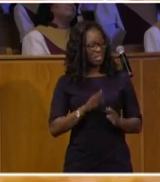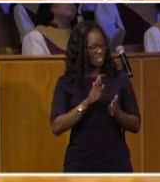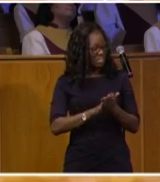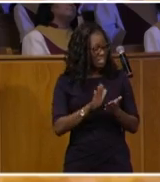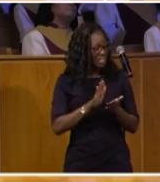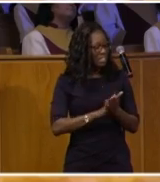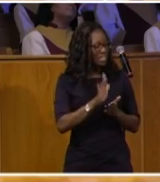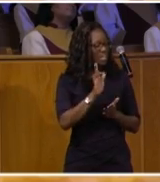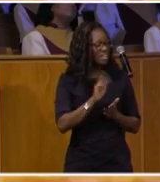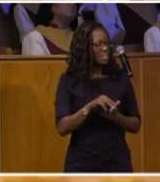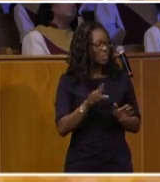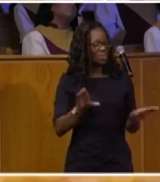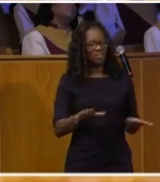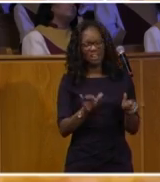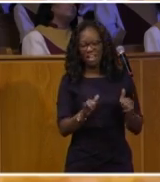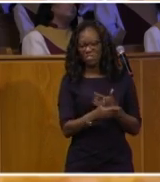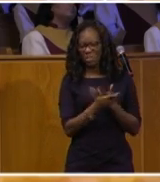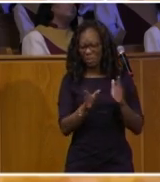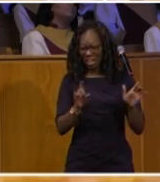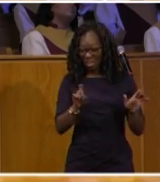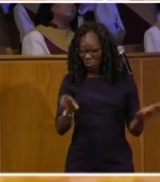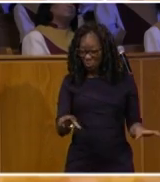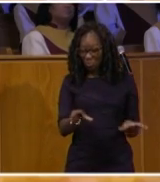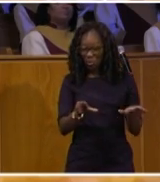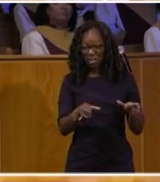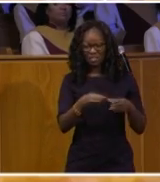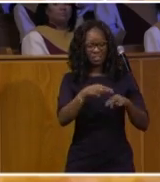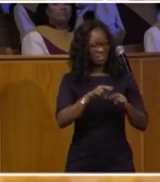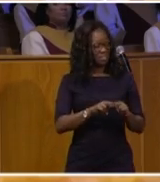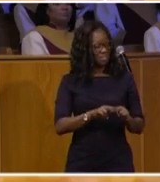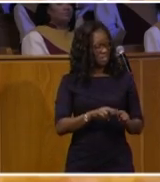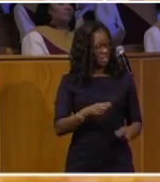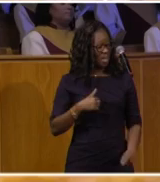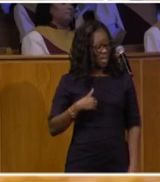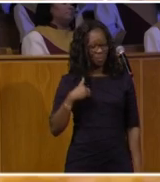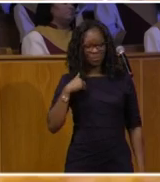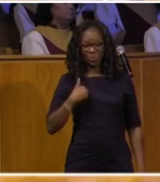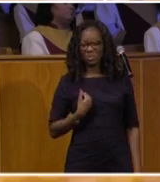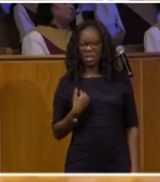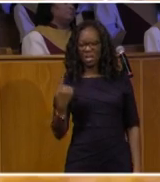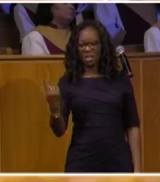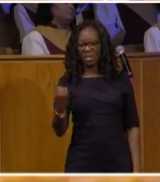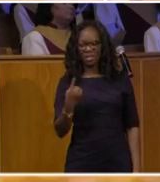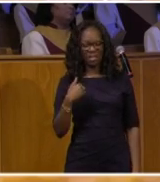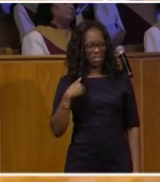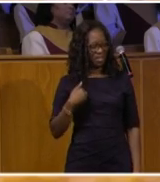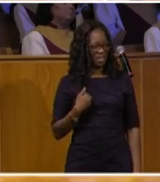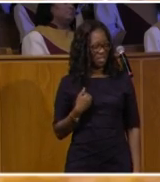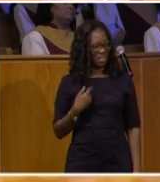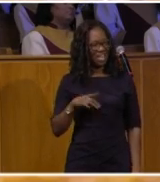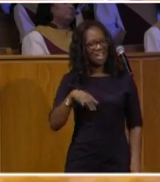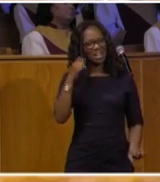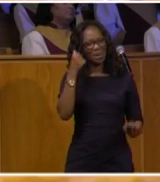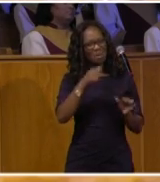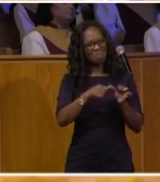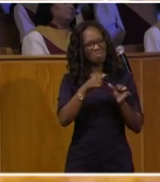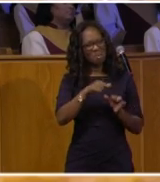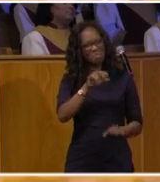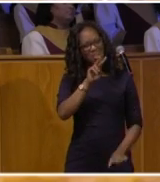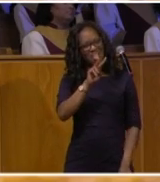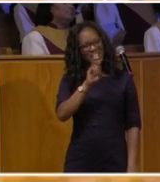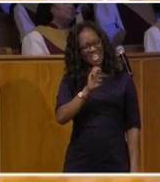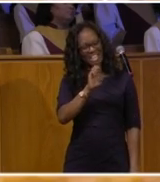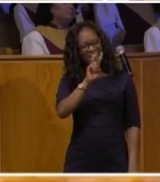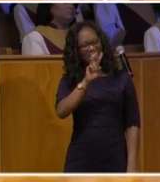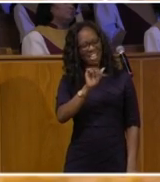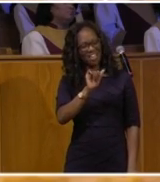up and when we had done all we had to do and said, "I'm so tired." And I remember Eva Thomas